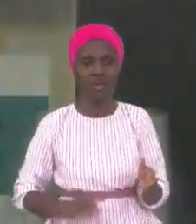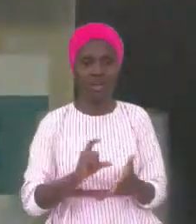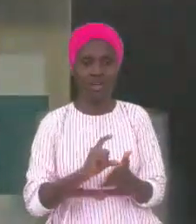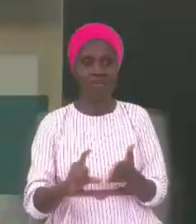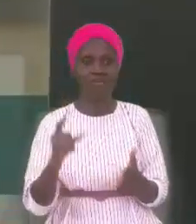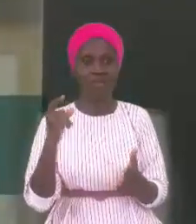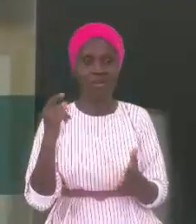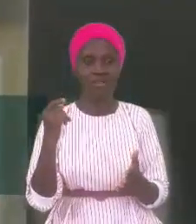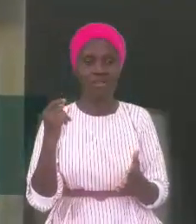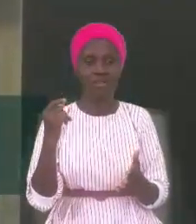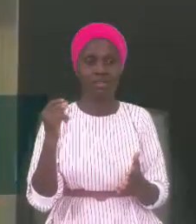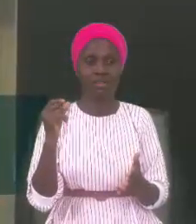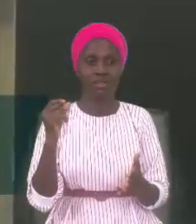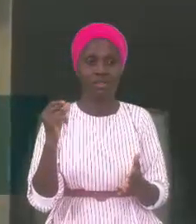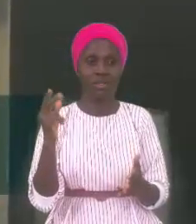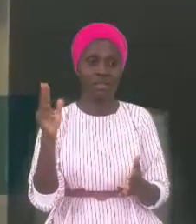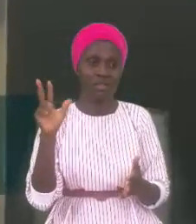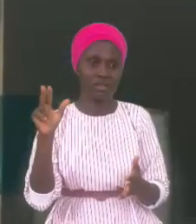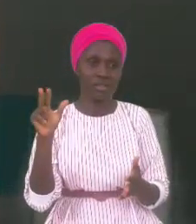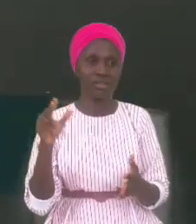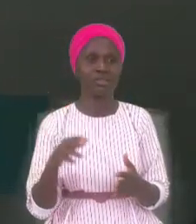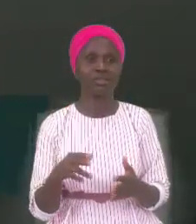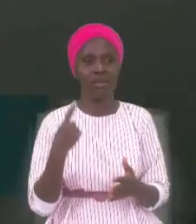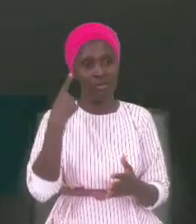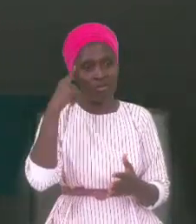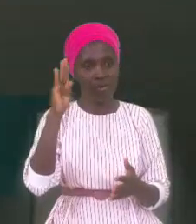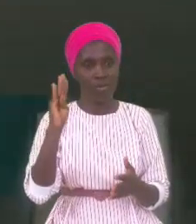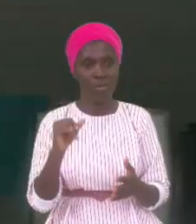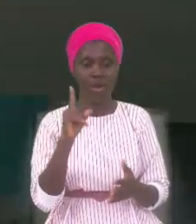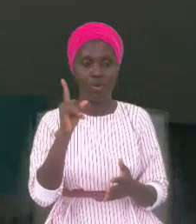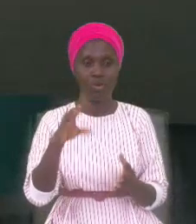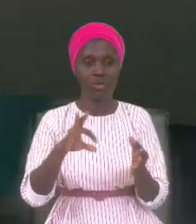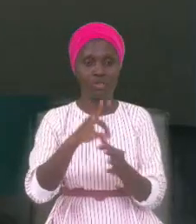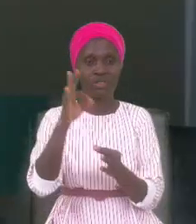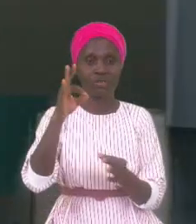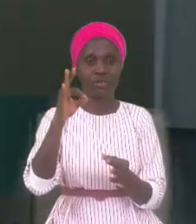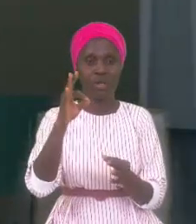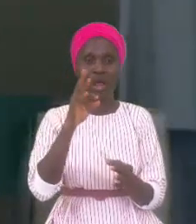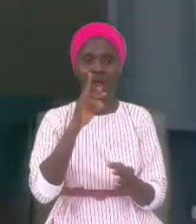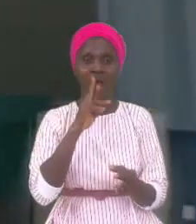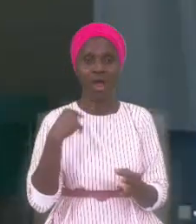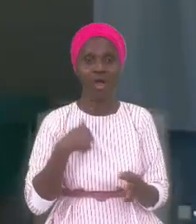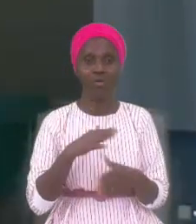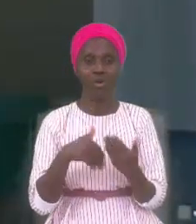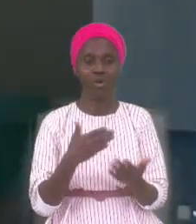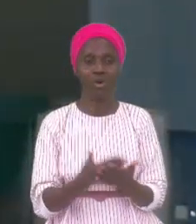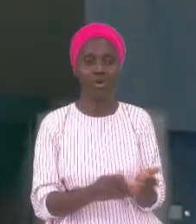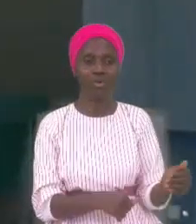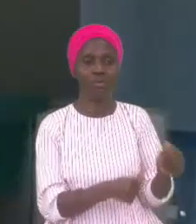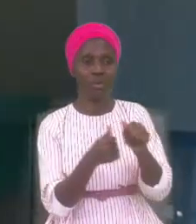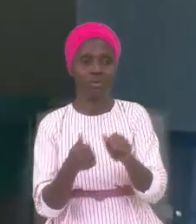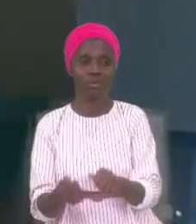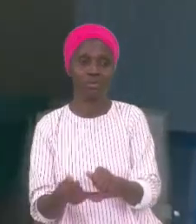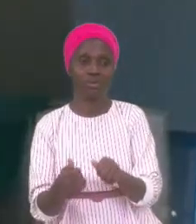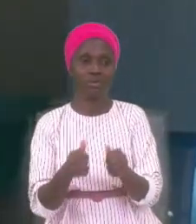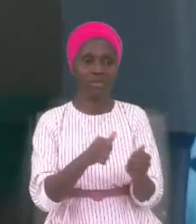in verse 13 it says, for by one spirit are we all baptized into one body, immersed into